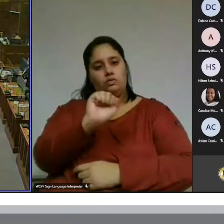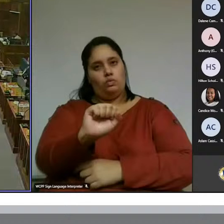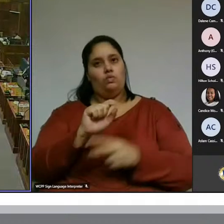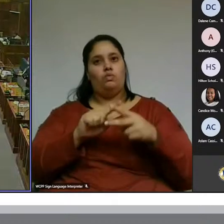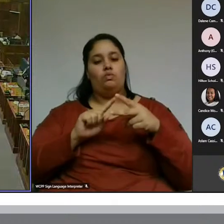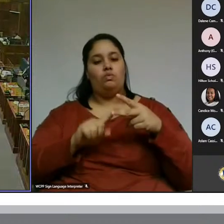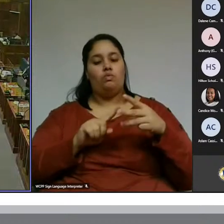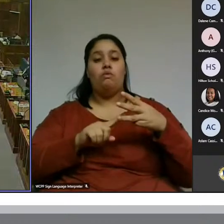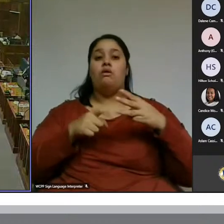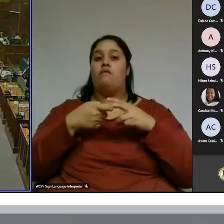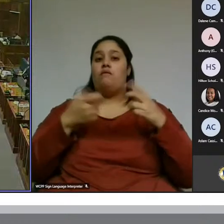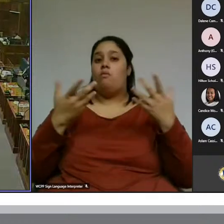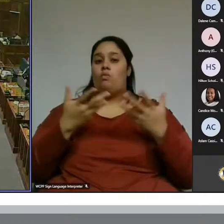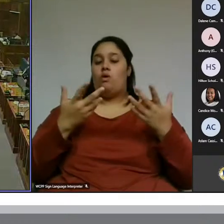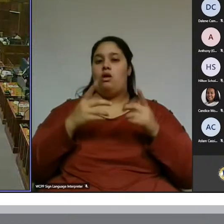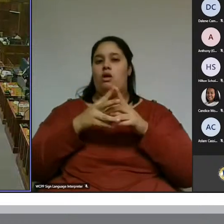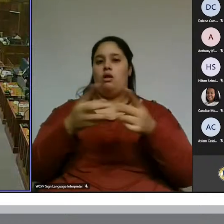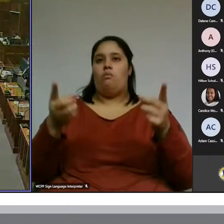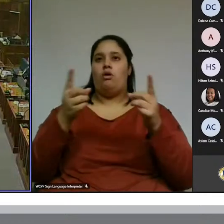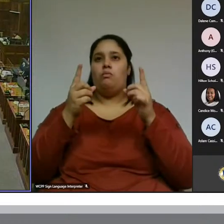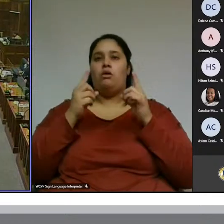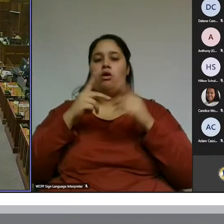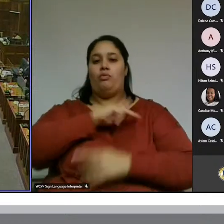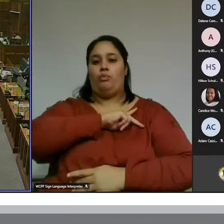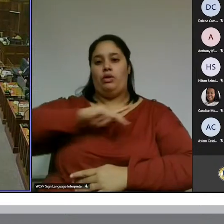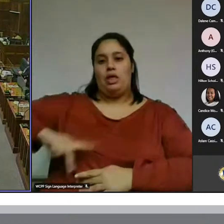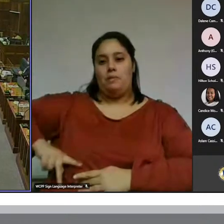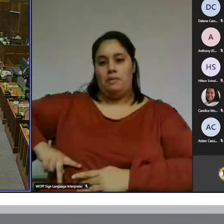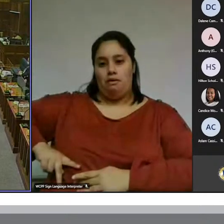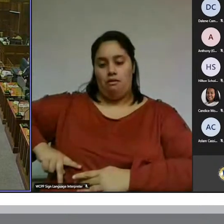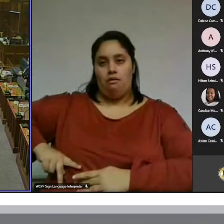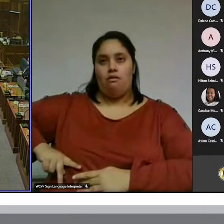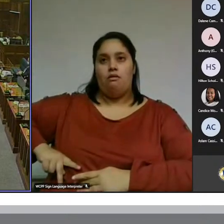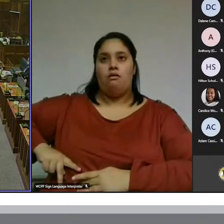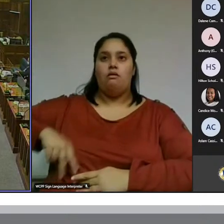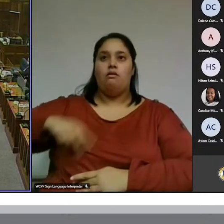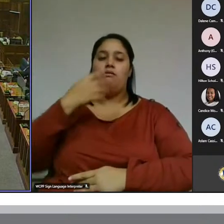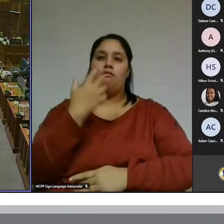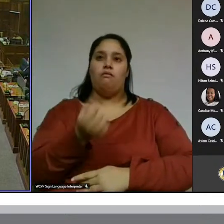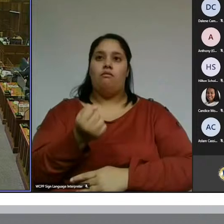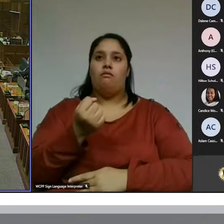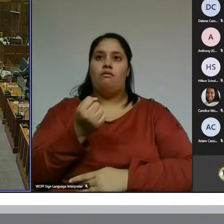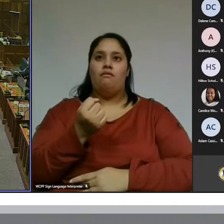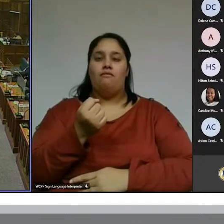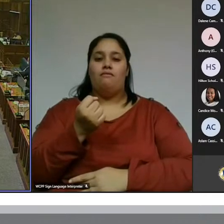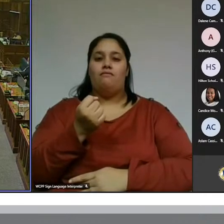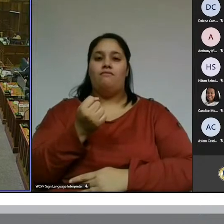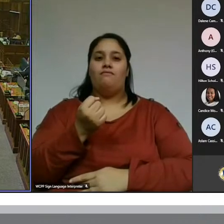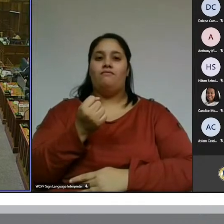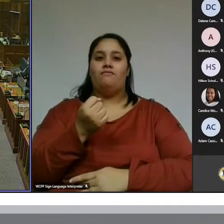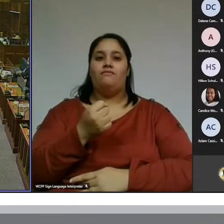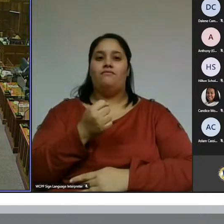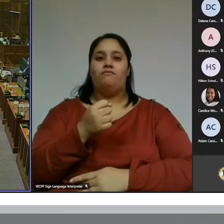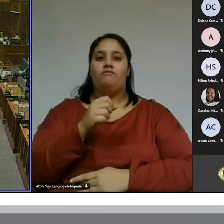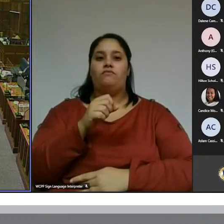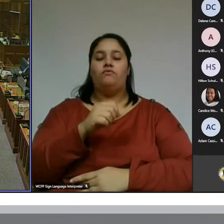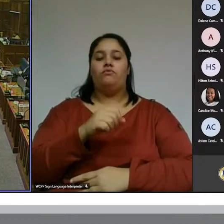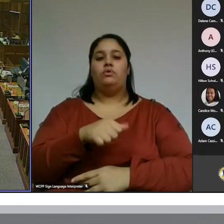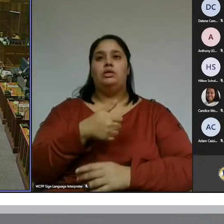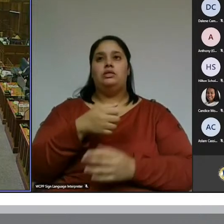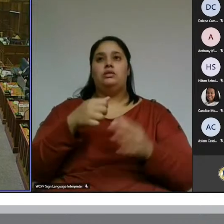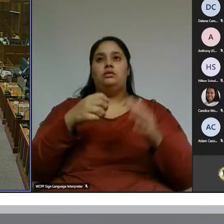and from the Department of the Premier is the State Law